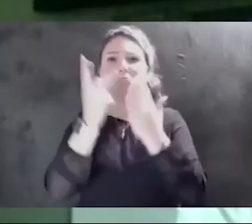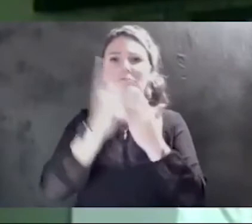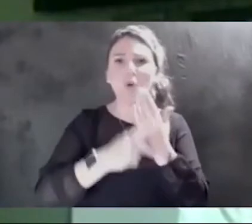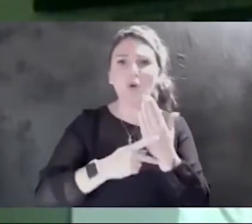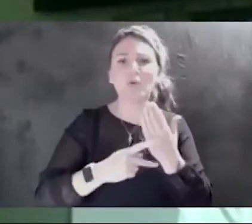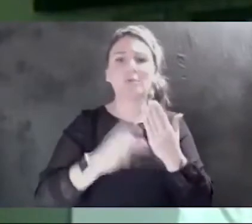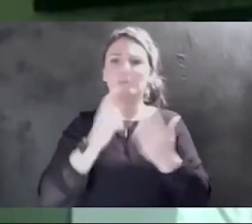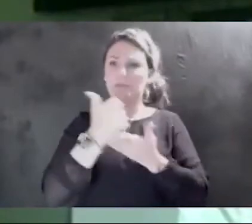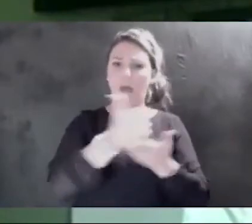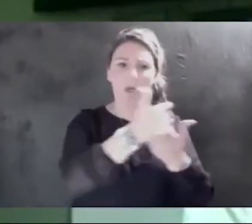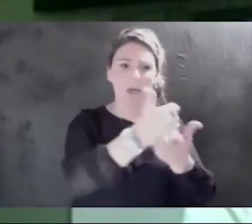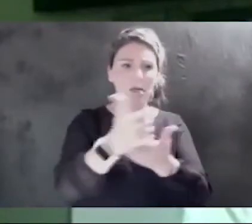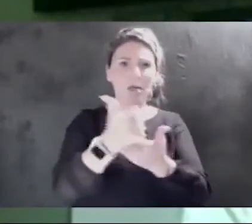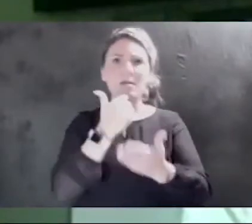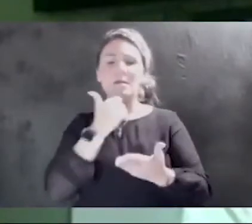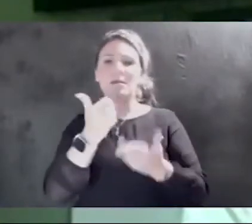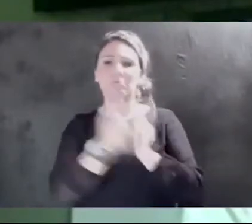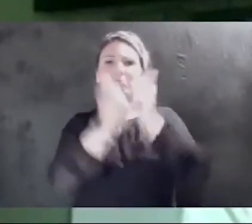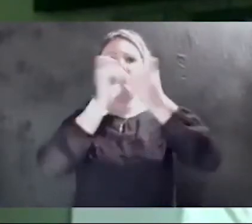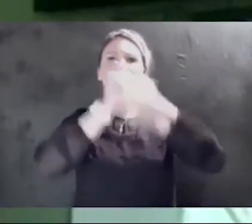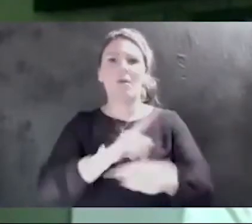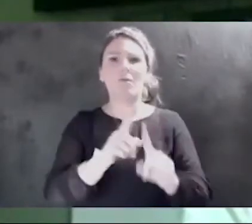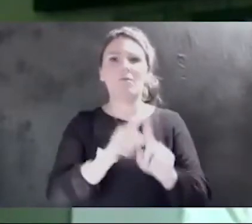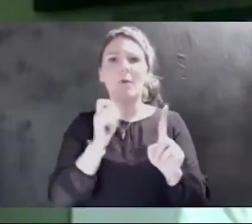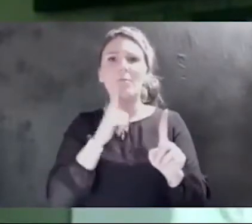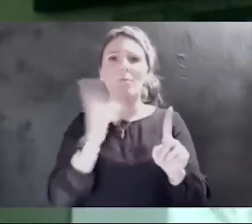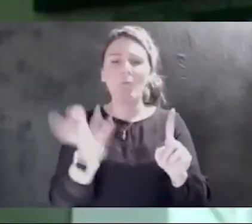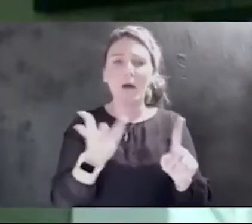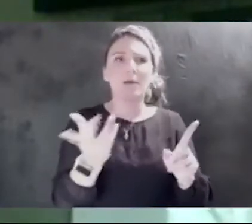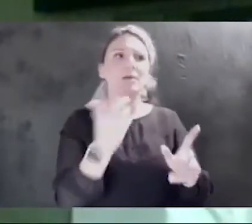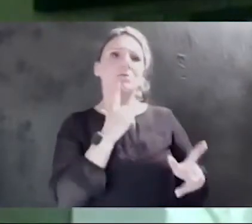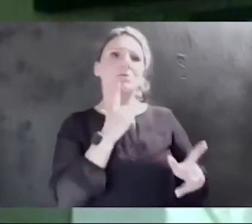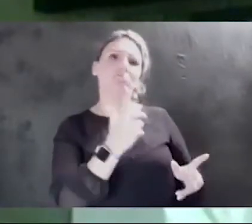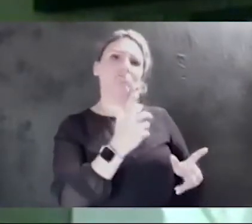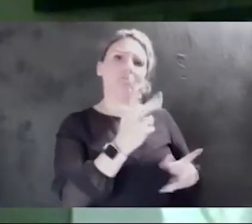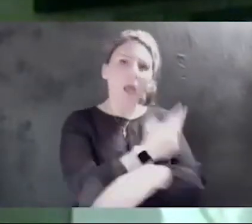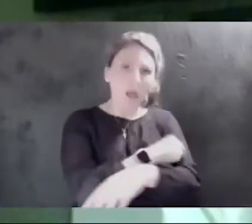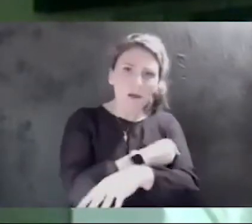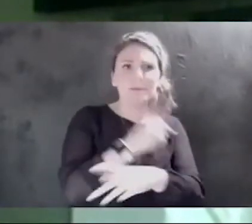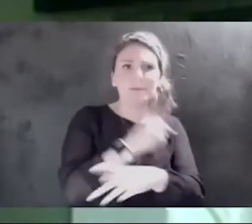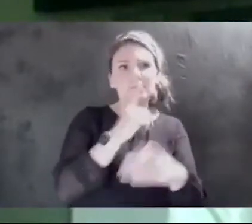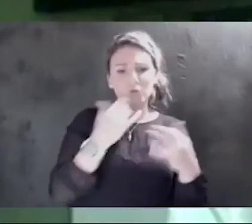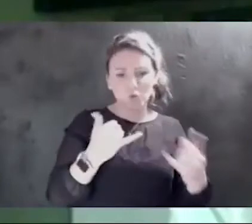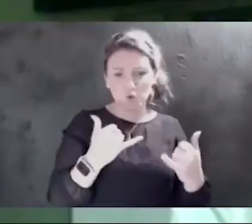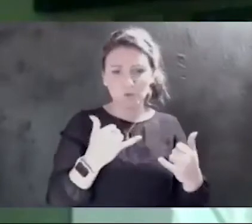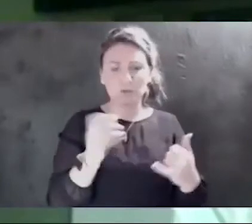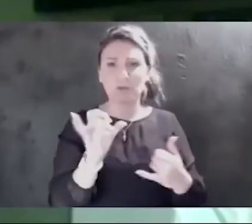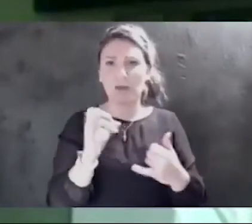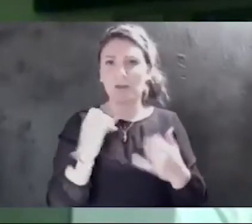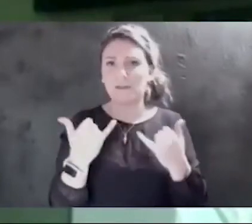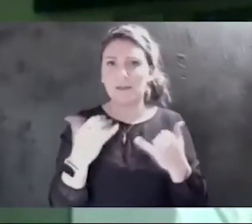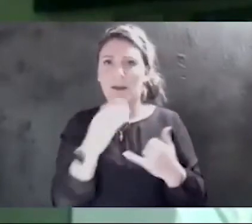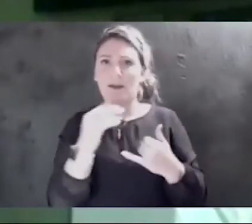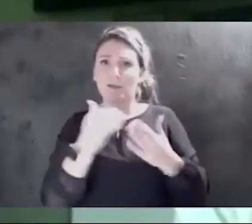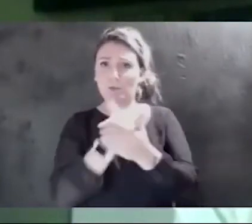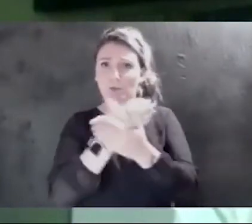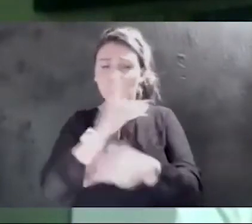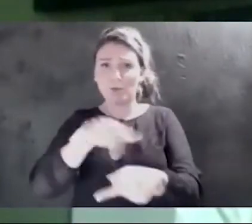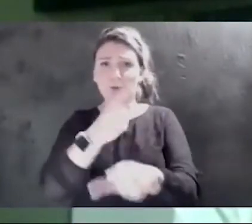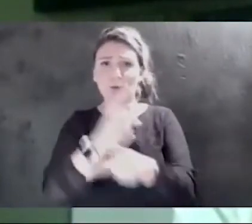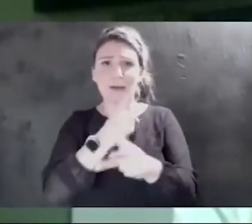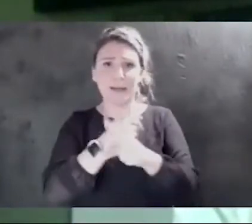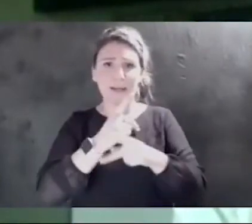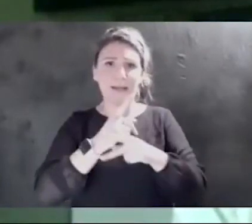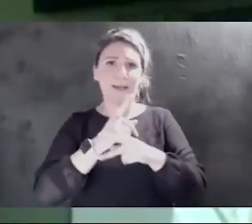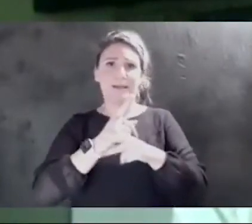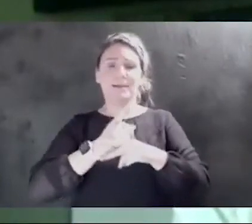help them transition from a hospital as they currently are today to a new type of facility that really